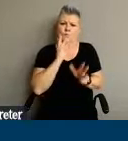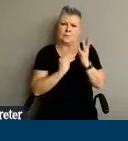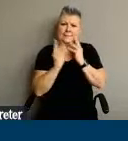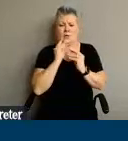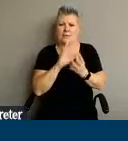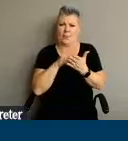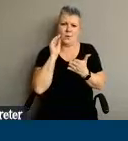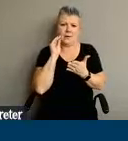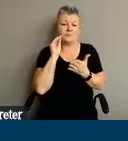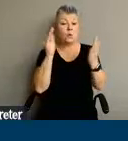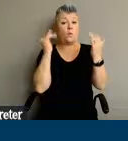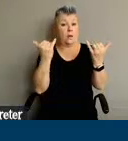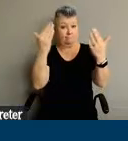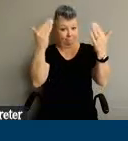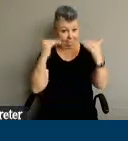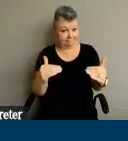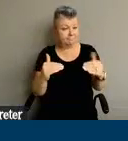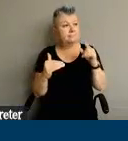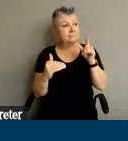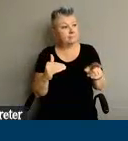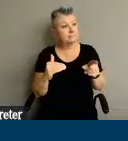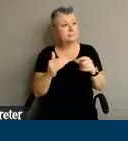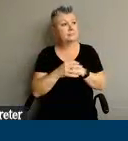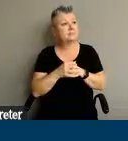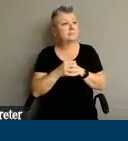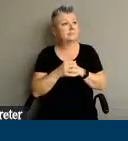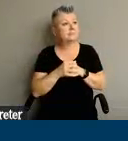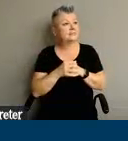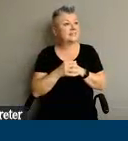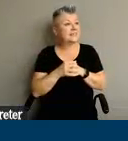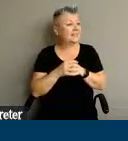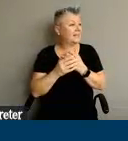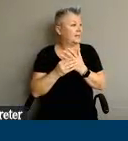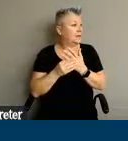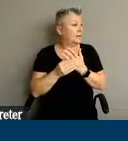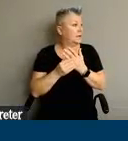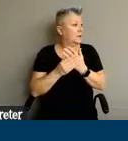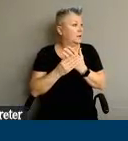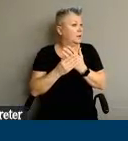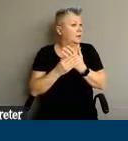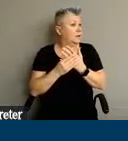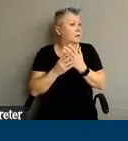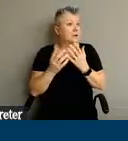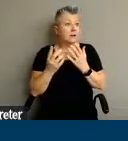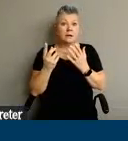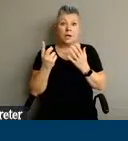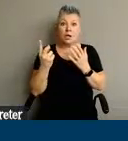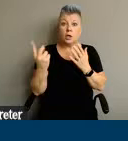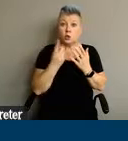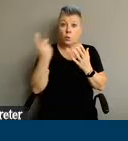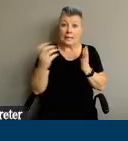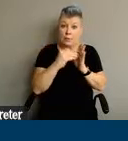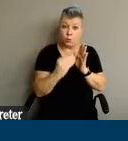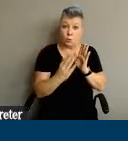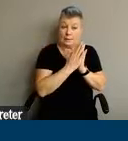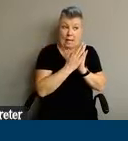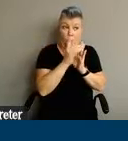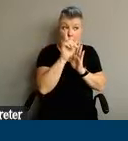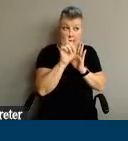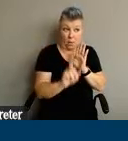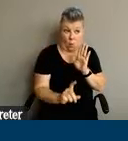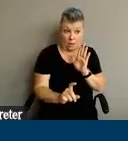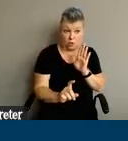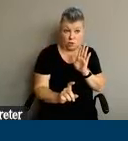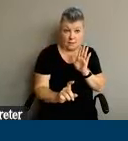slide. And we're going to talk, I think that there were a few questions. Do we need to capture any questions at this point before we